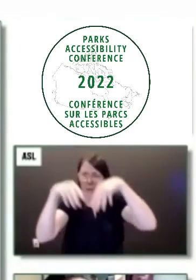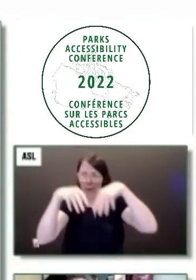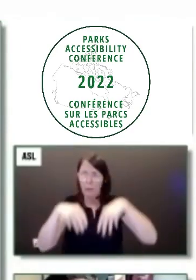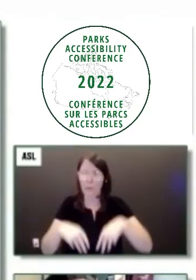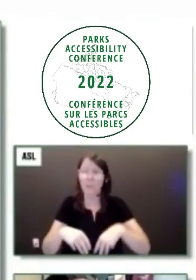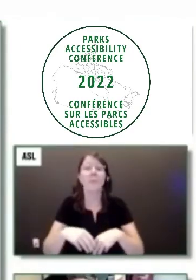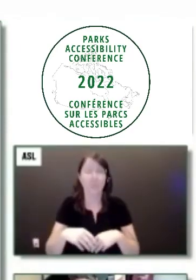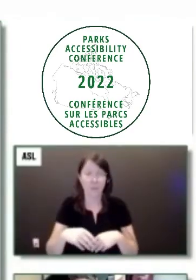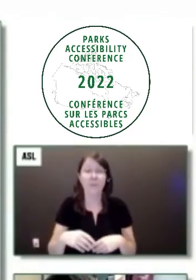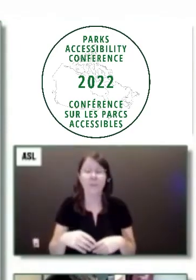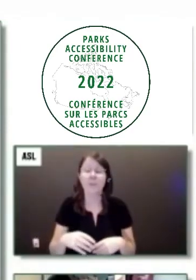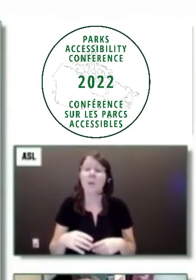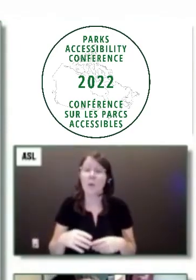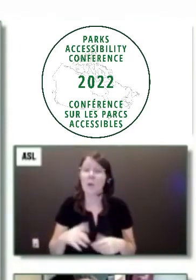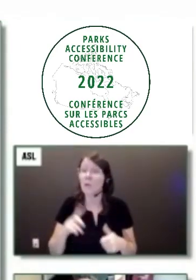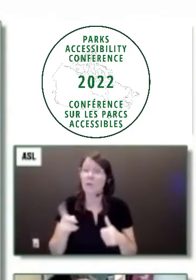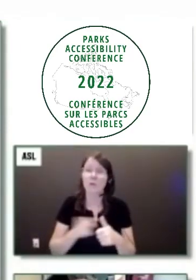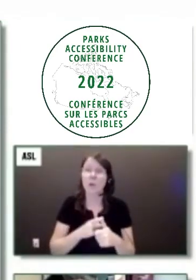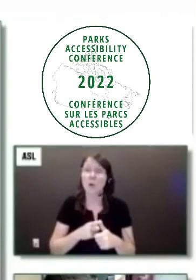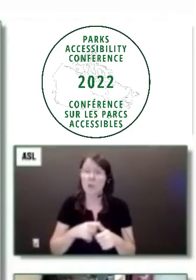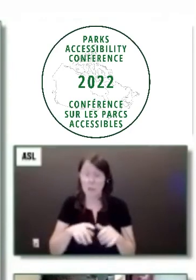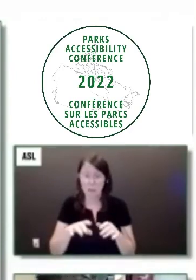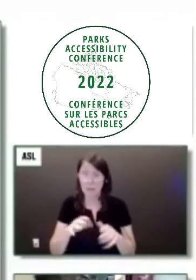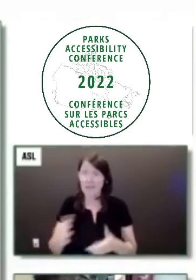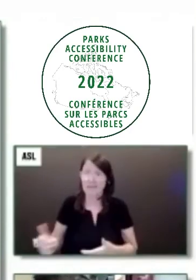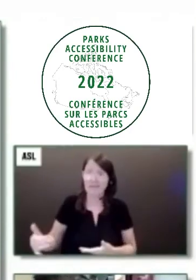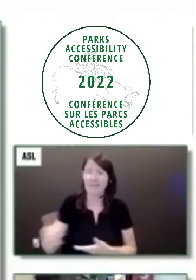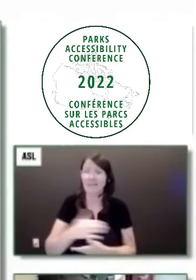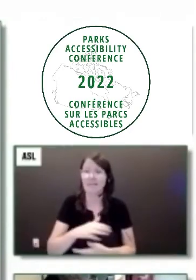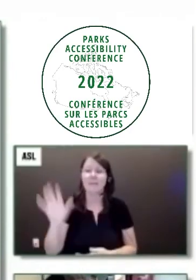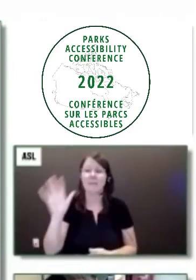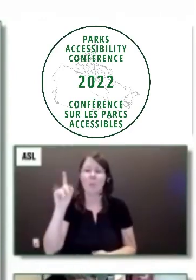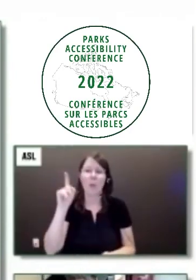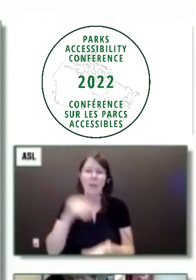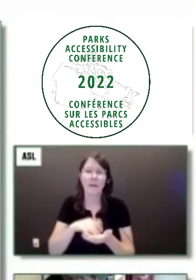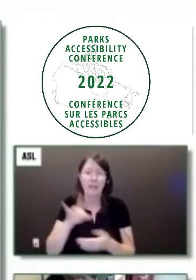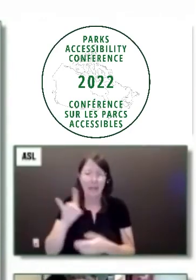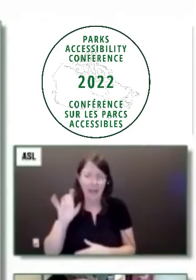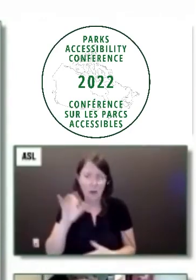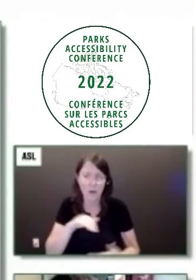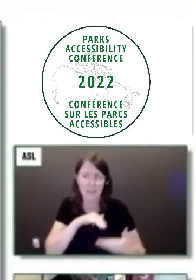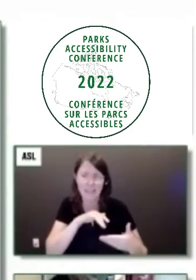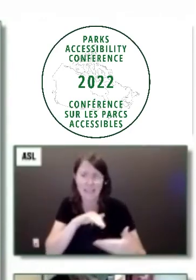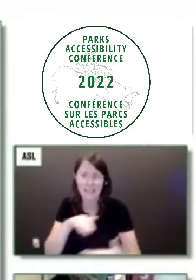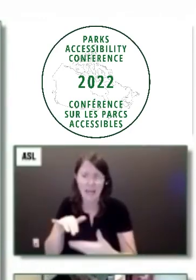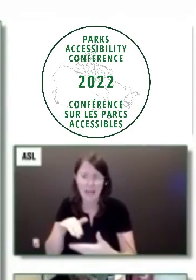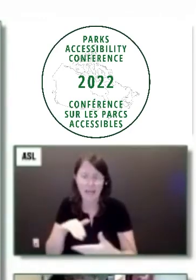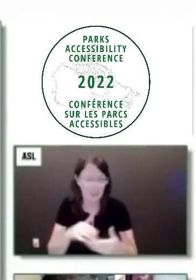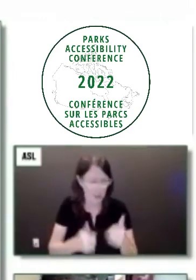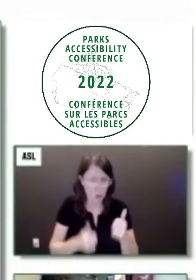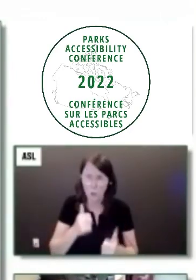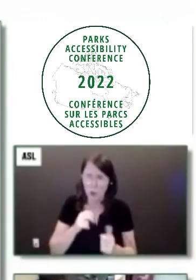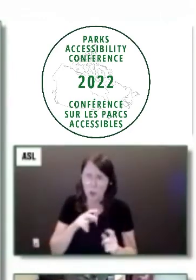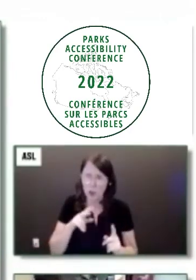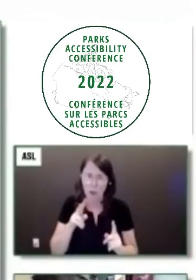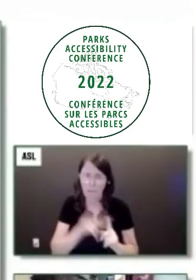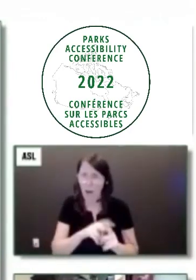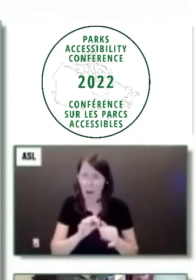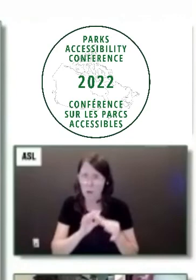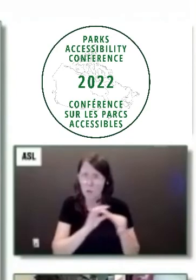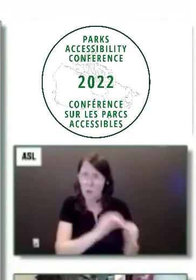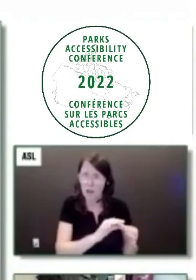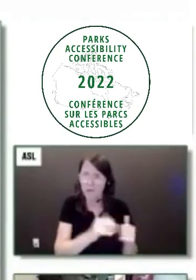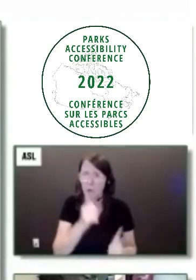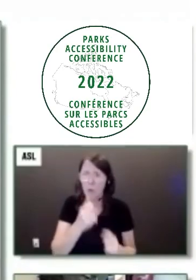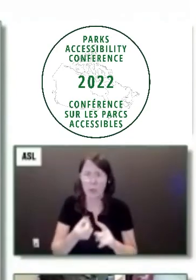about 1,800 studies, reviewing some of those studies to identify what was going to be relevant to our question and what wasn't going to